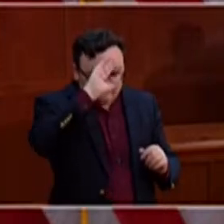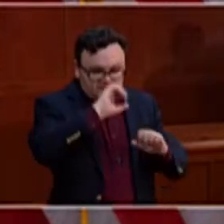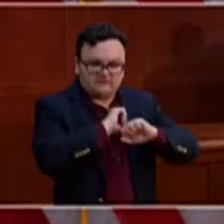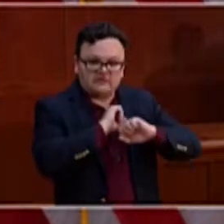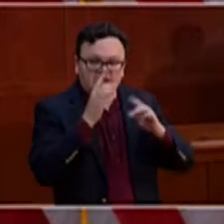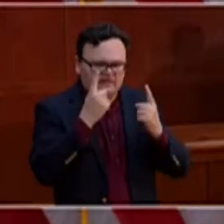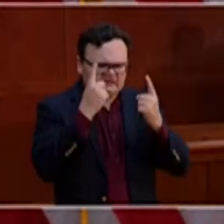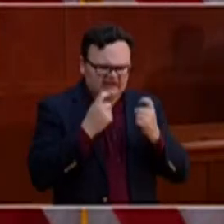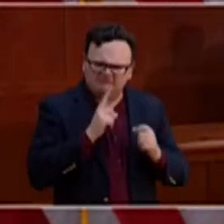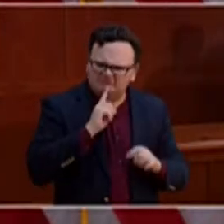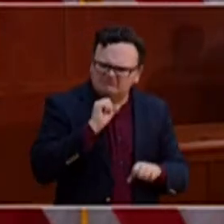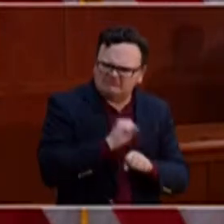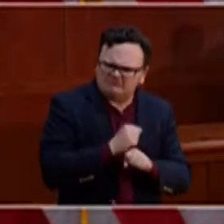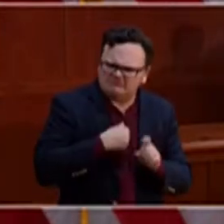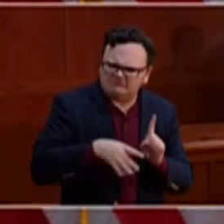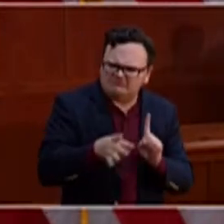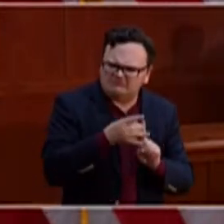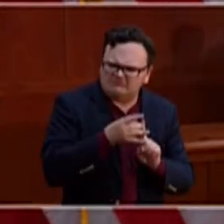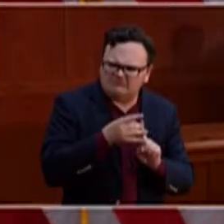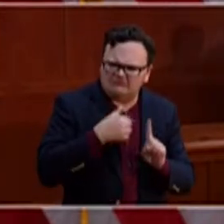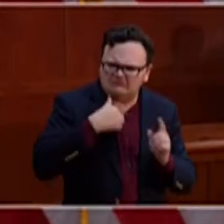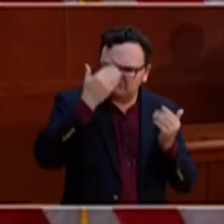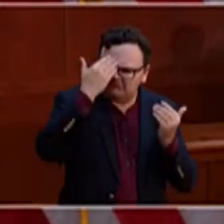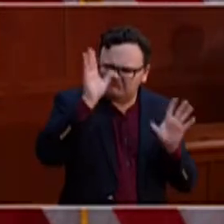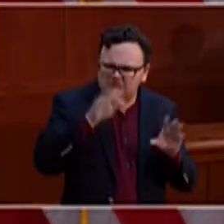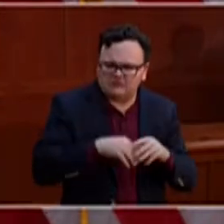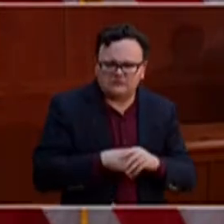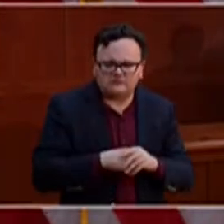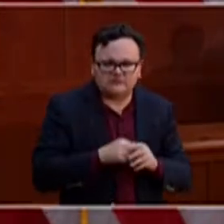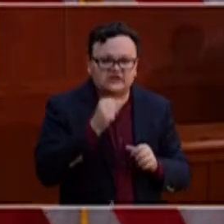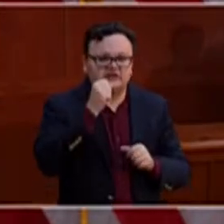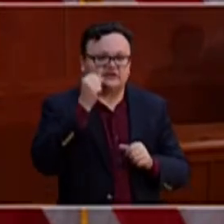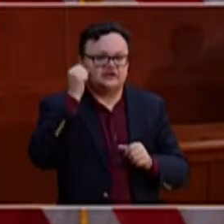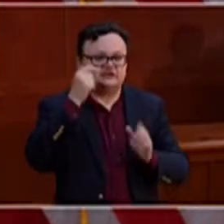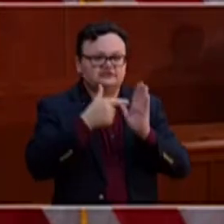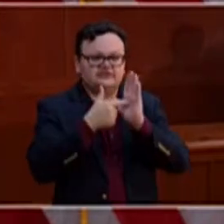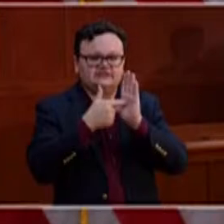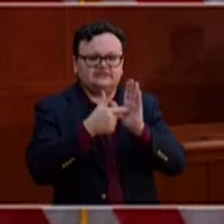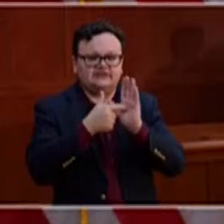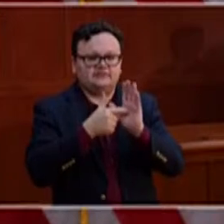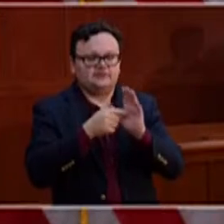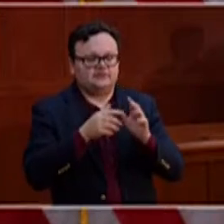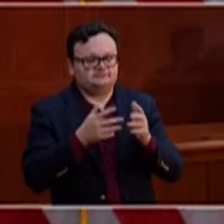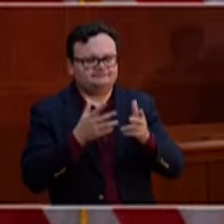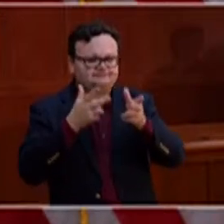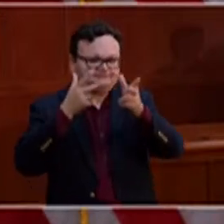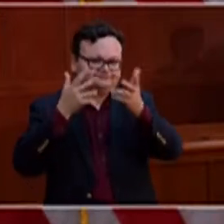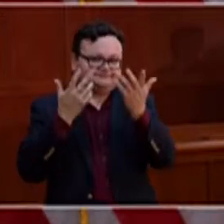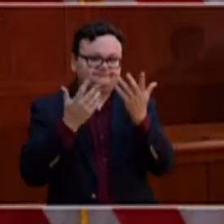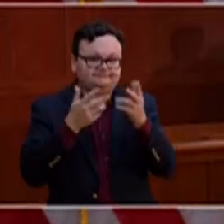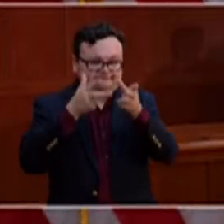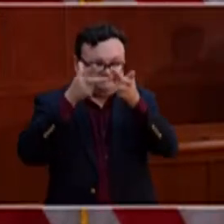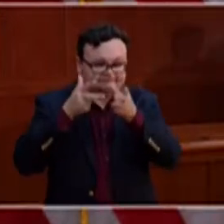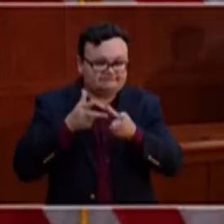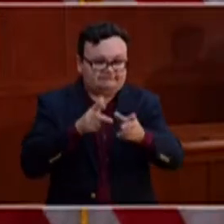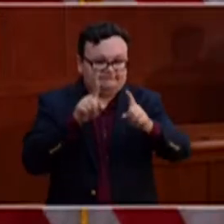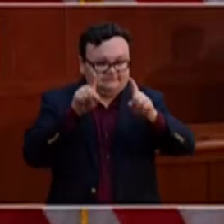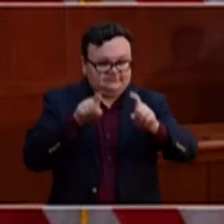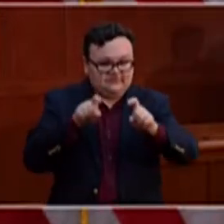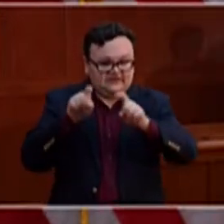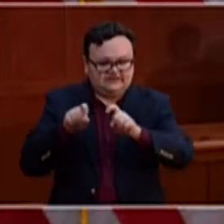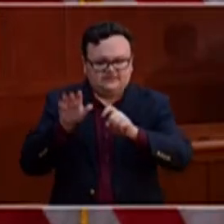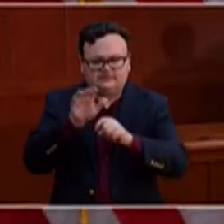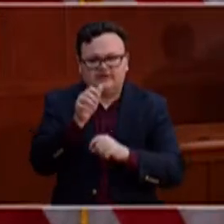our drive-through sites. You actually have people going through and they're testing at between 10 and 15% positive for antibodies. That's a